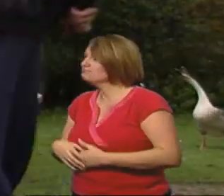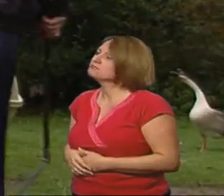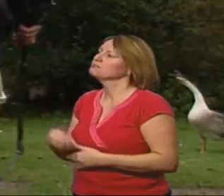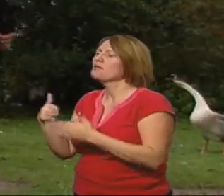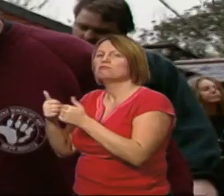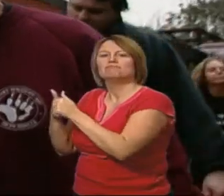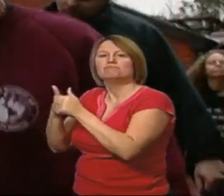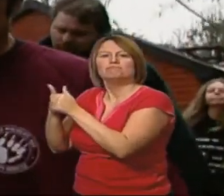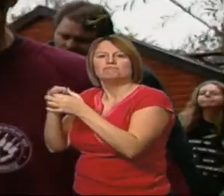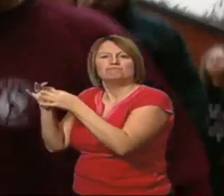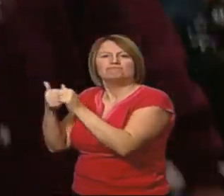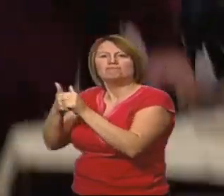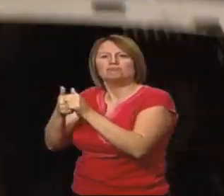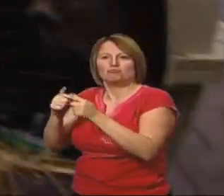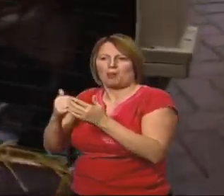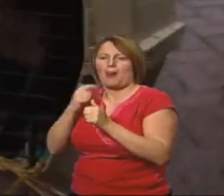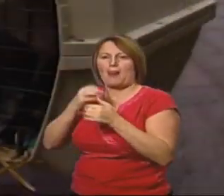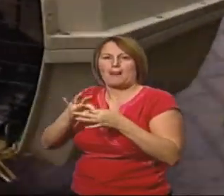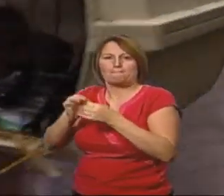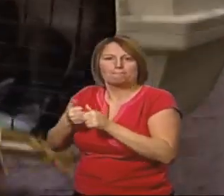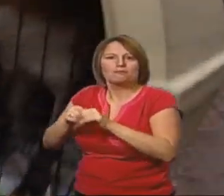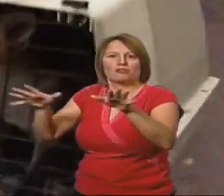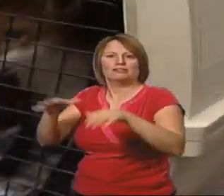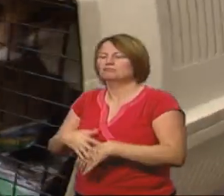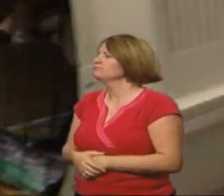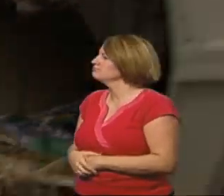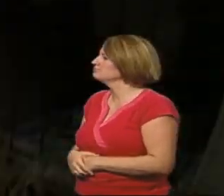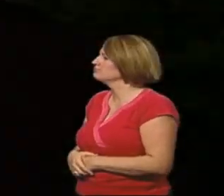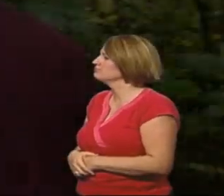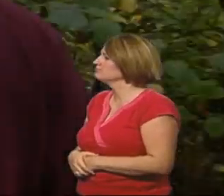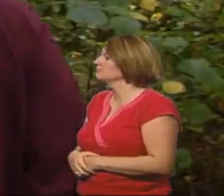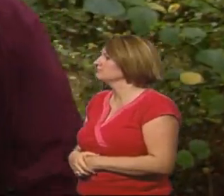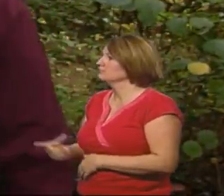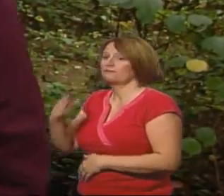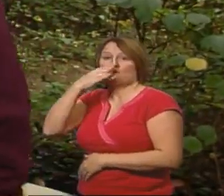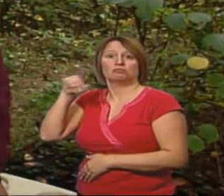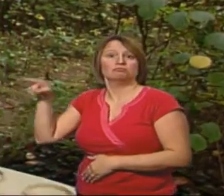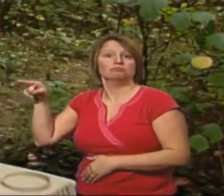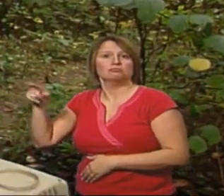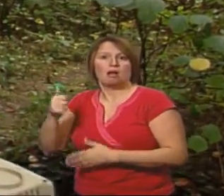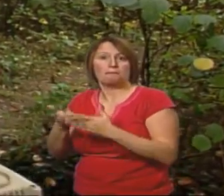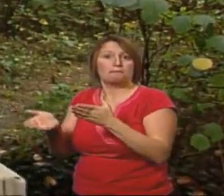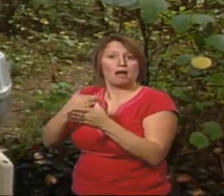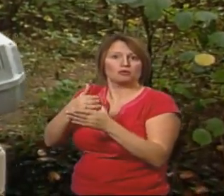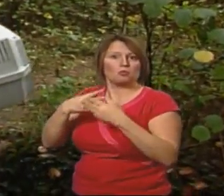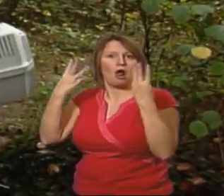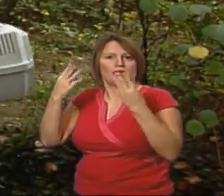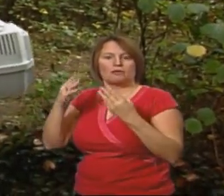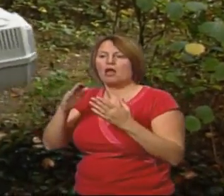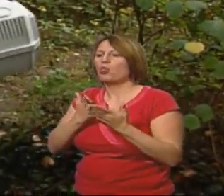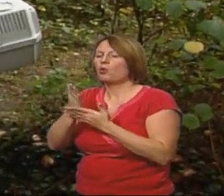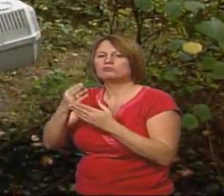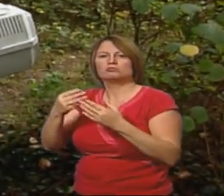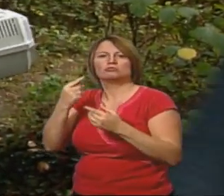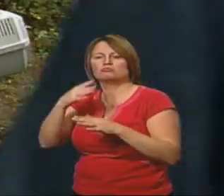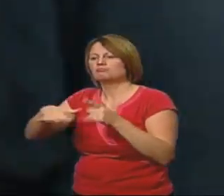recovered. Steve, one of our helpers, is coordinating the release. Here we go. Foxes are returned to the wild using a technique